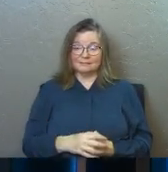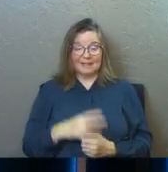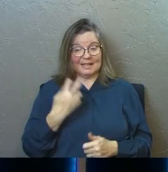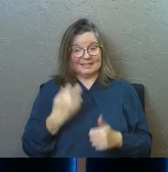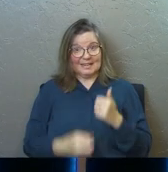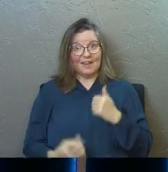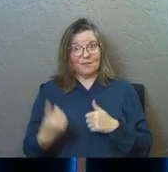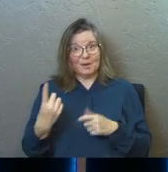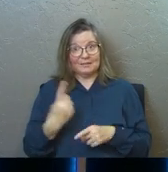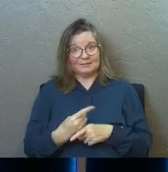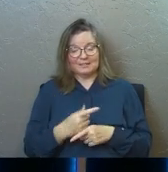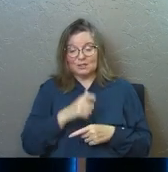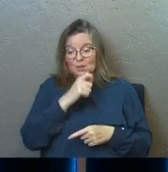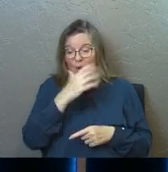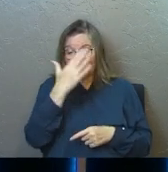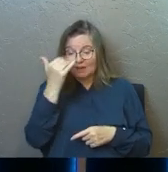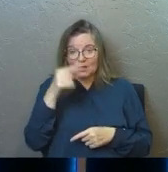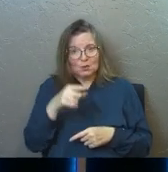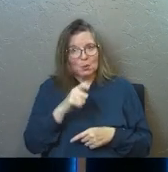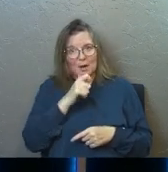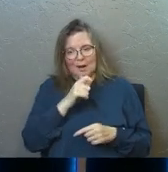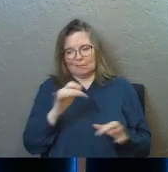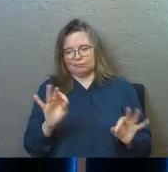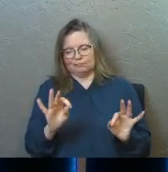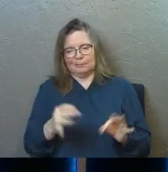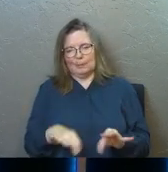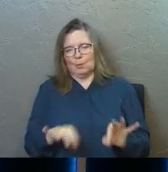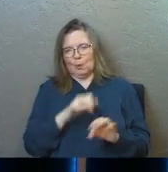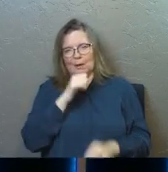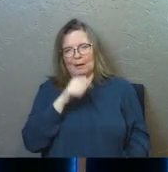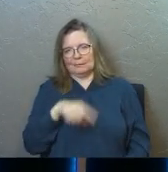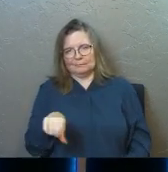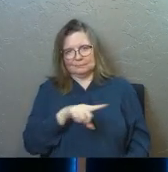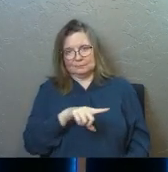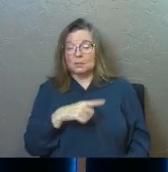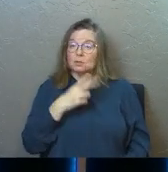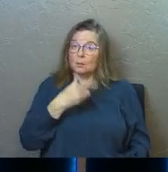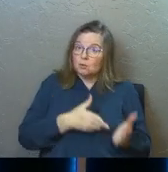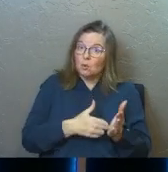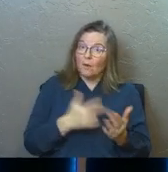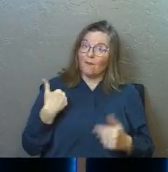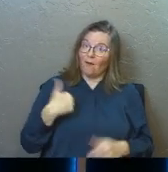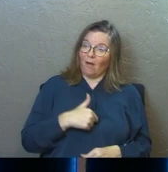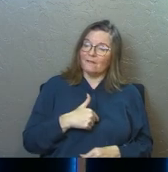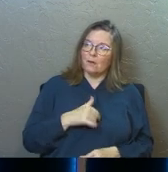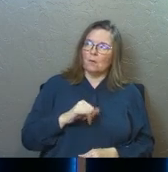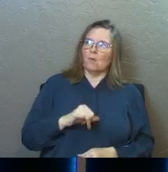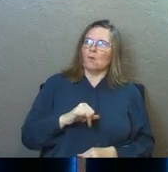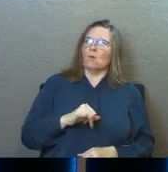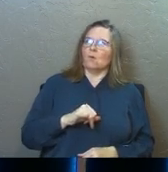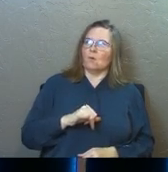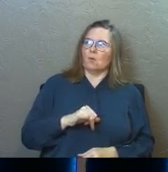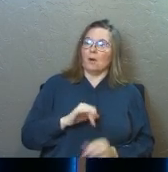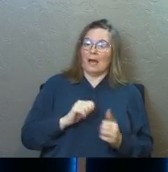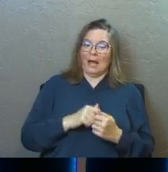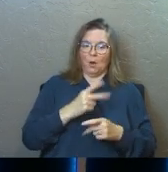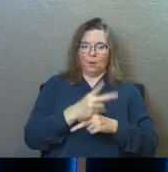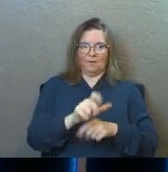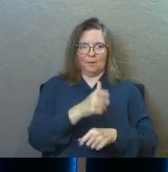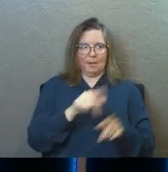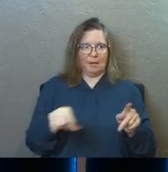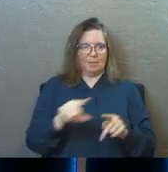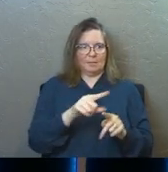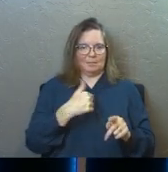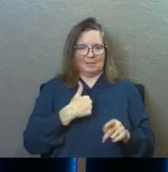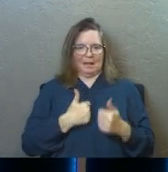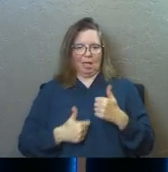It's a tough one, right? Don't forget, you are not that important. Just some truth for all of us in regards to how we care for others and